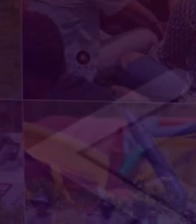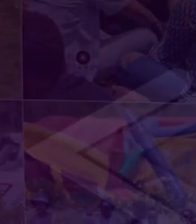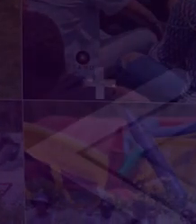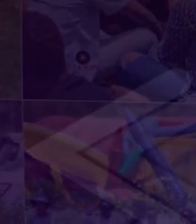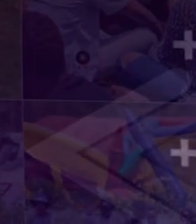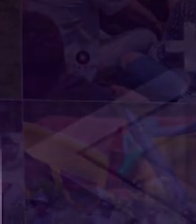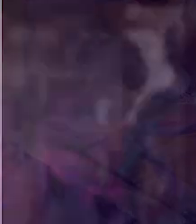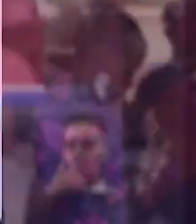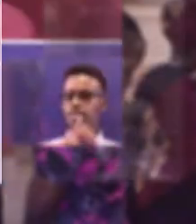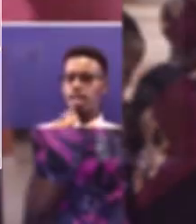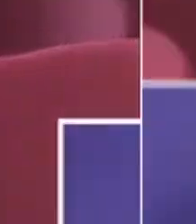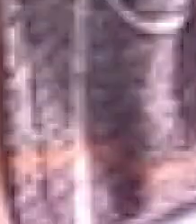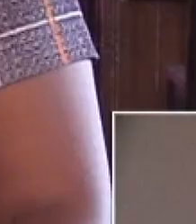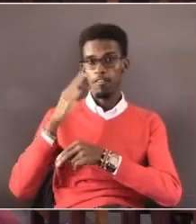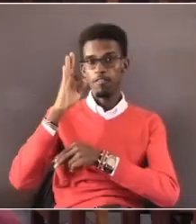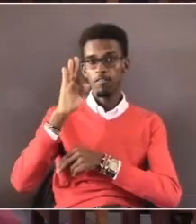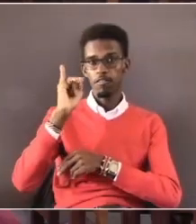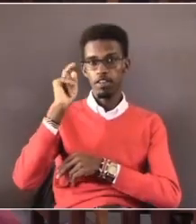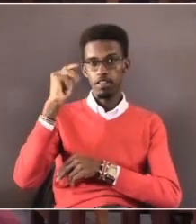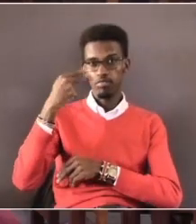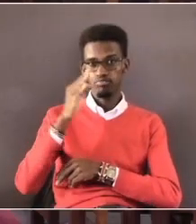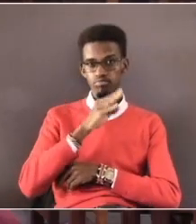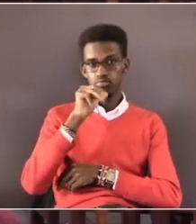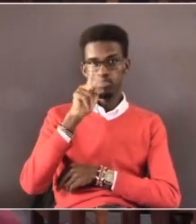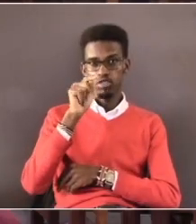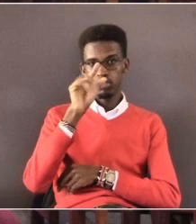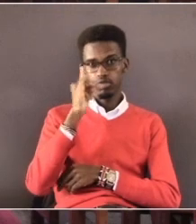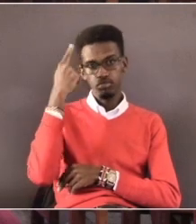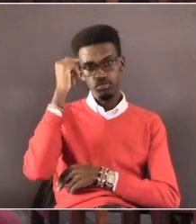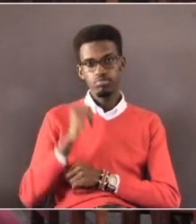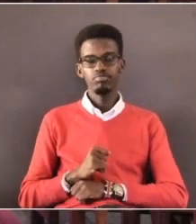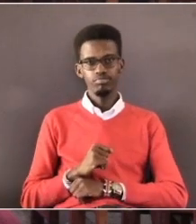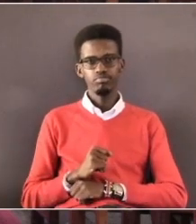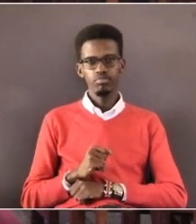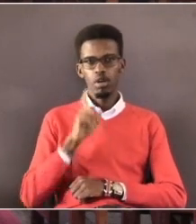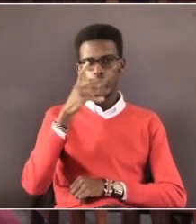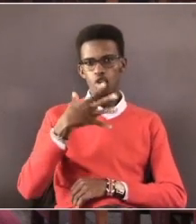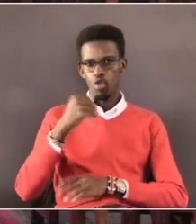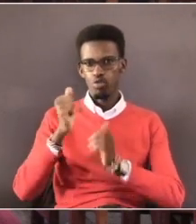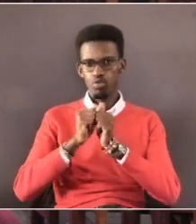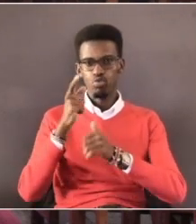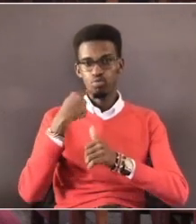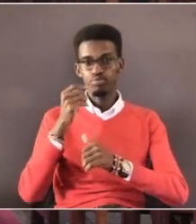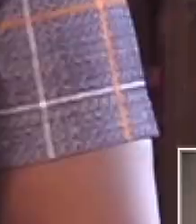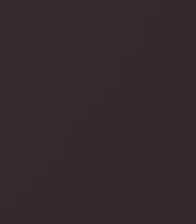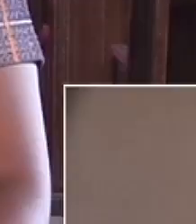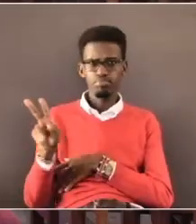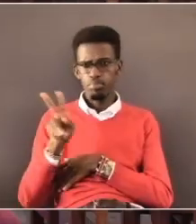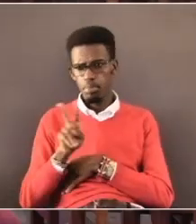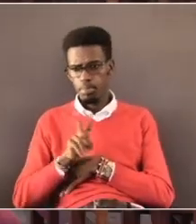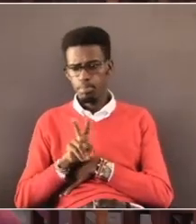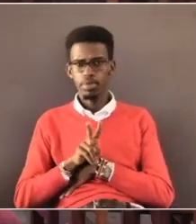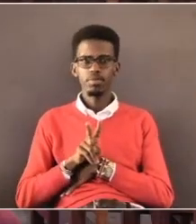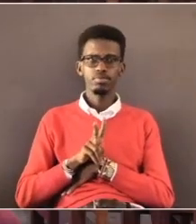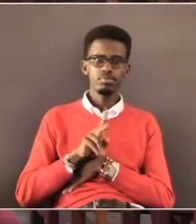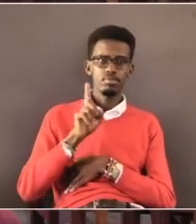Previously on the Youth Devotion series. Today's episode is about, do you need to walk with an older couple when you're dating? You will